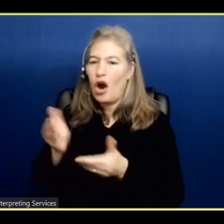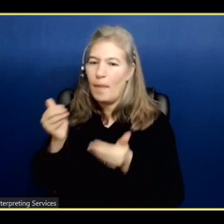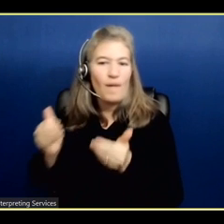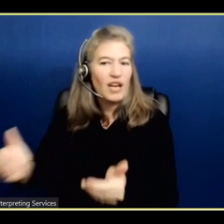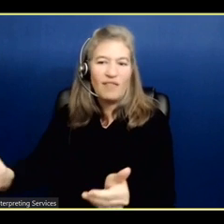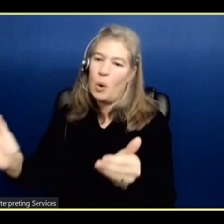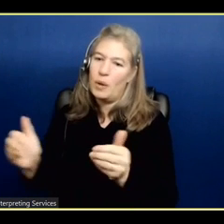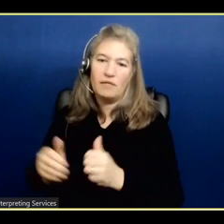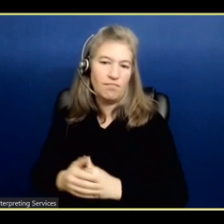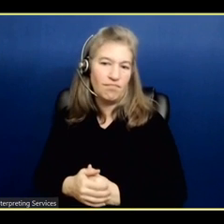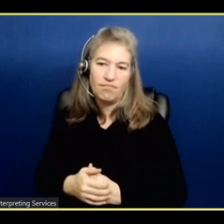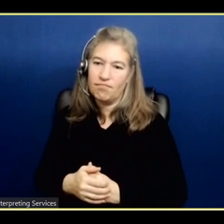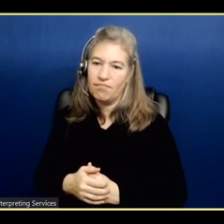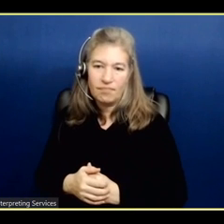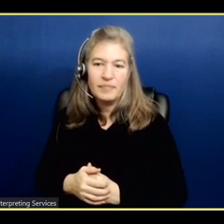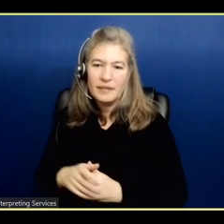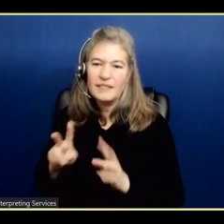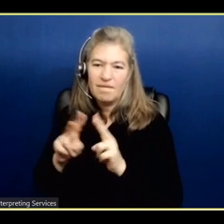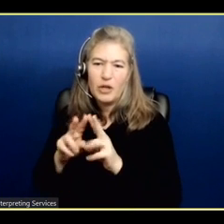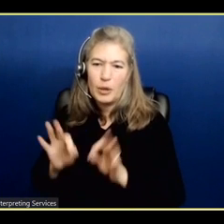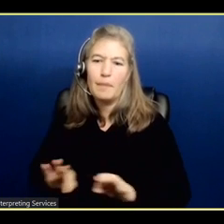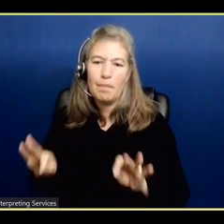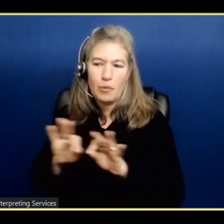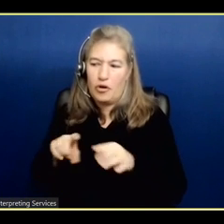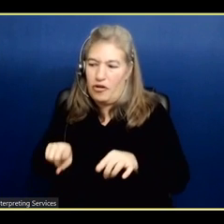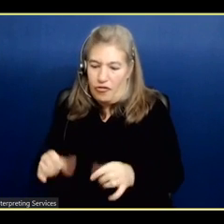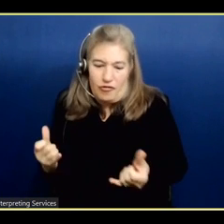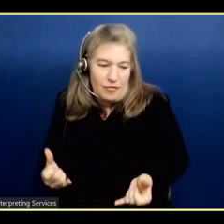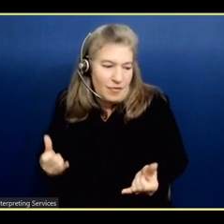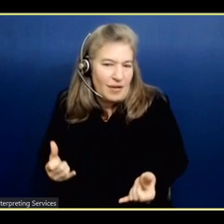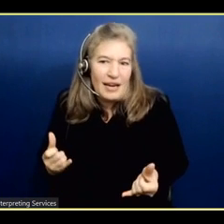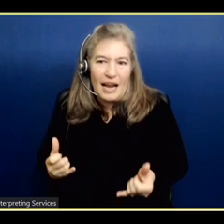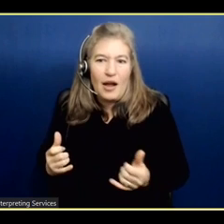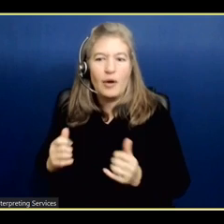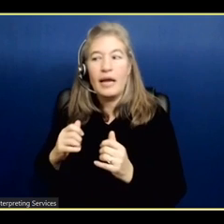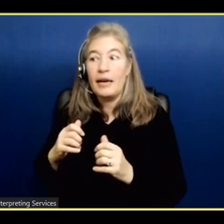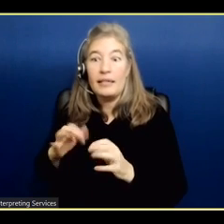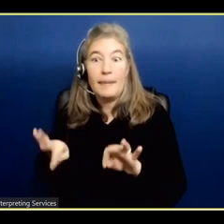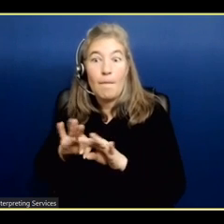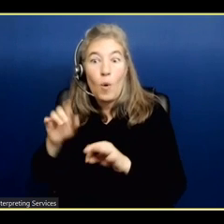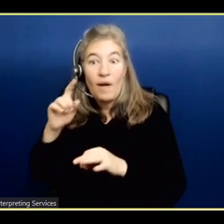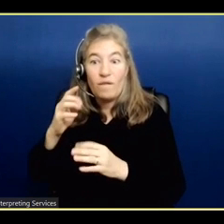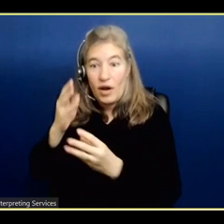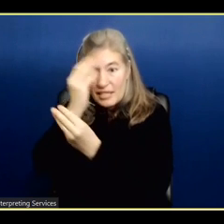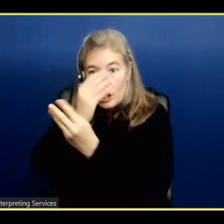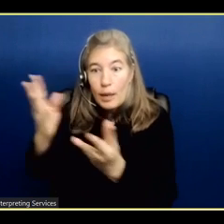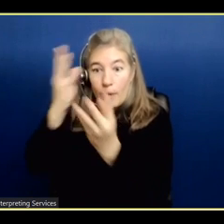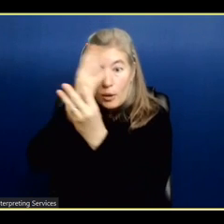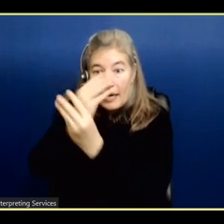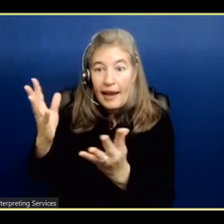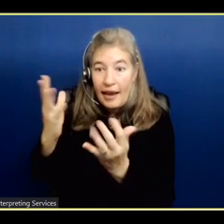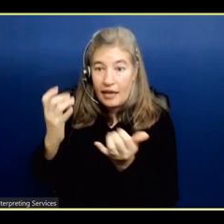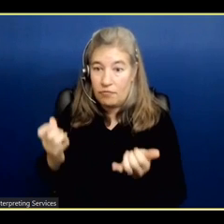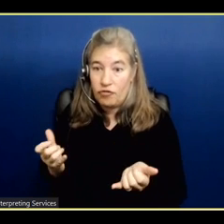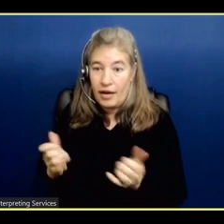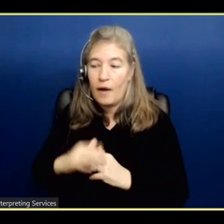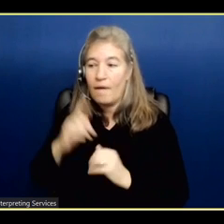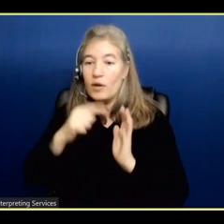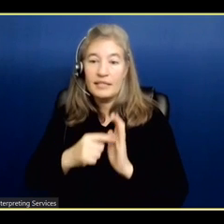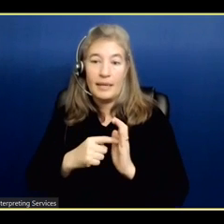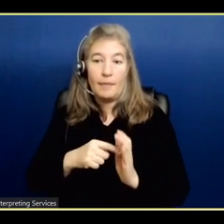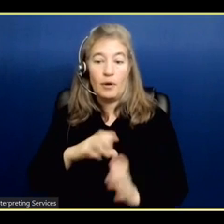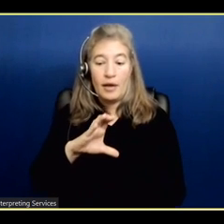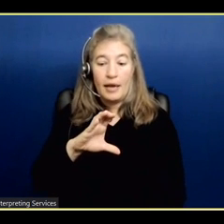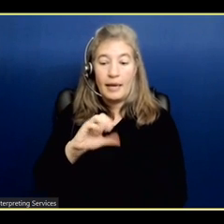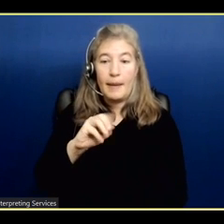adapting and be flexible to what those programs actually look like. Another way we're thinking about the stability that we can offer